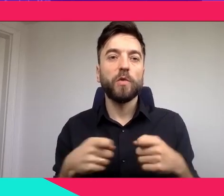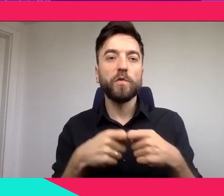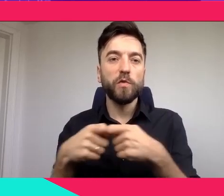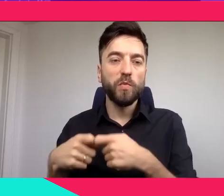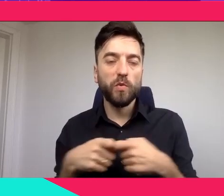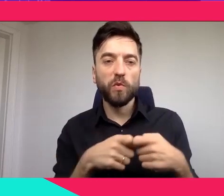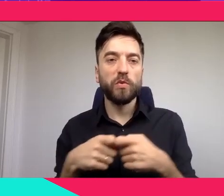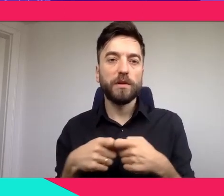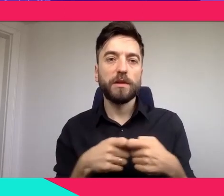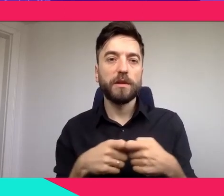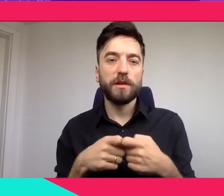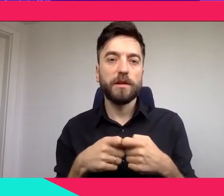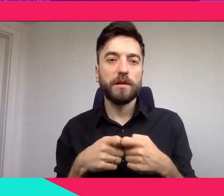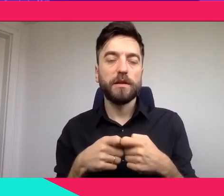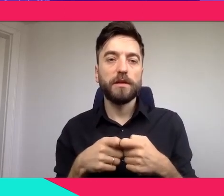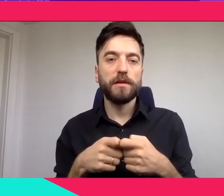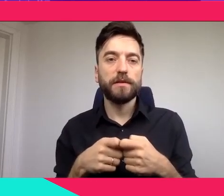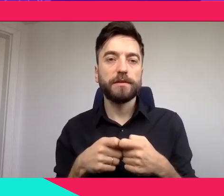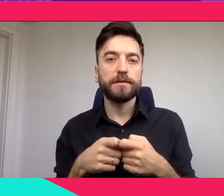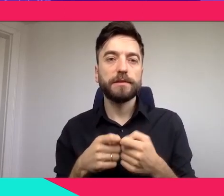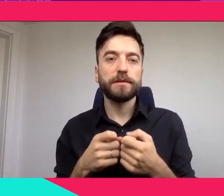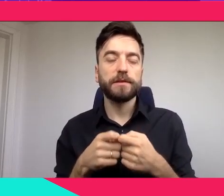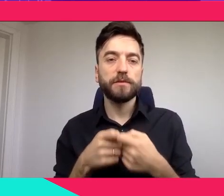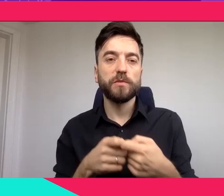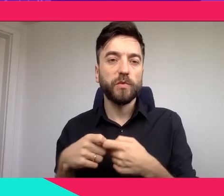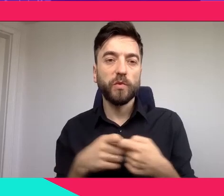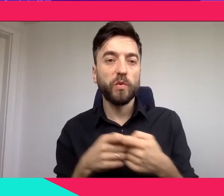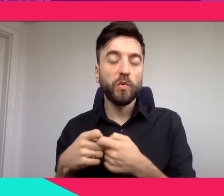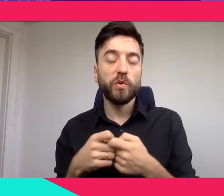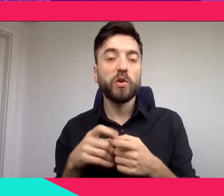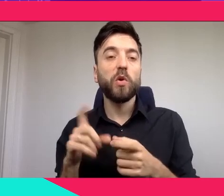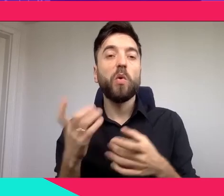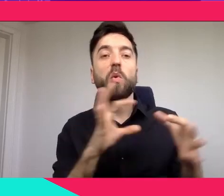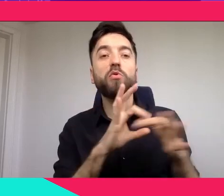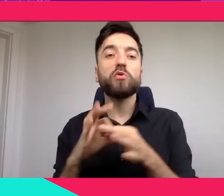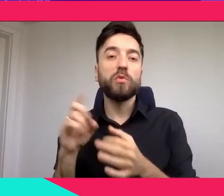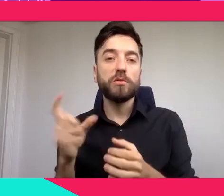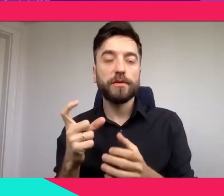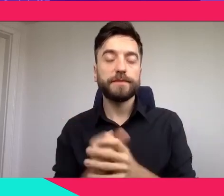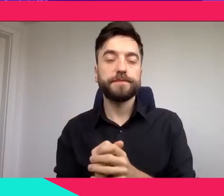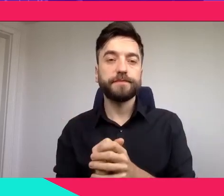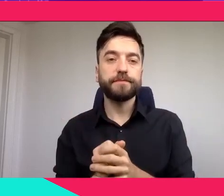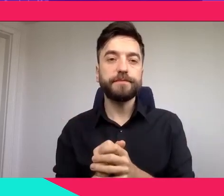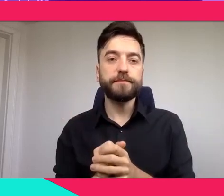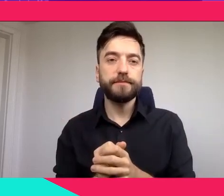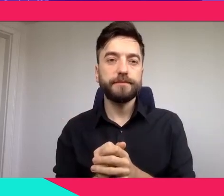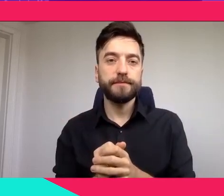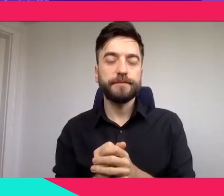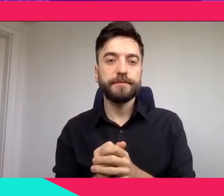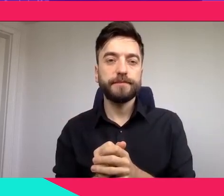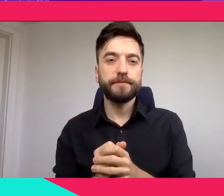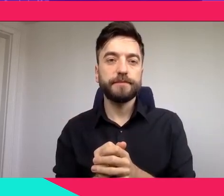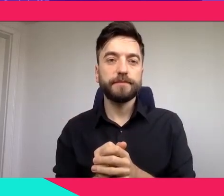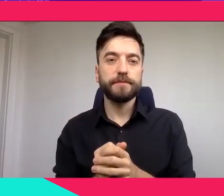young people is that they all experienced how difficult it is to for the young people